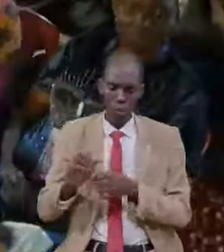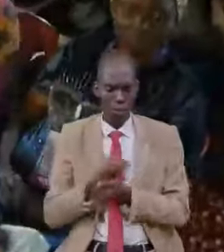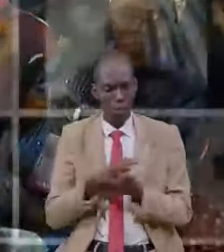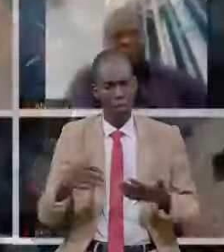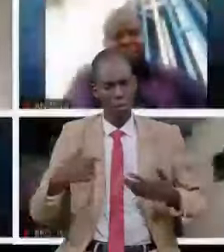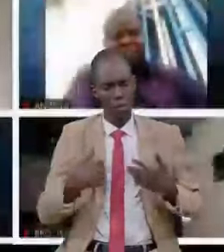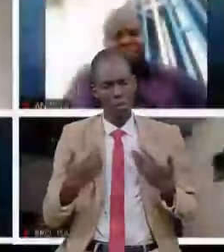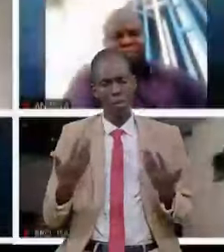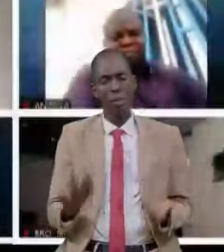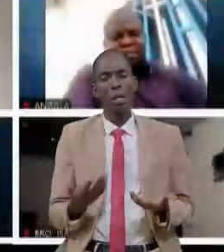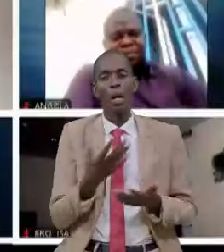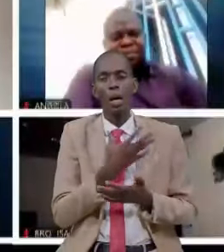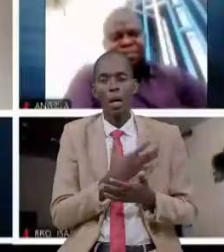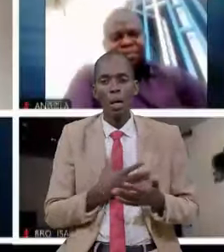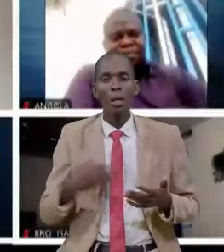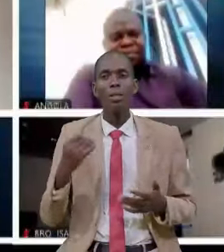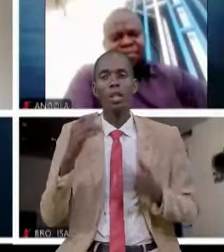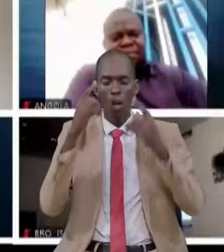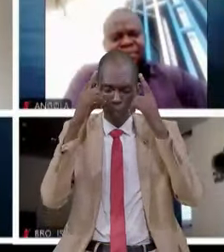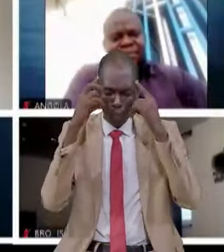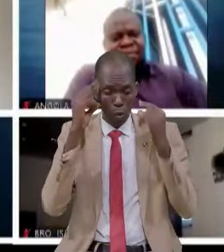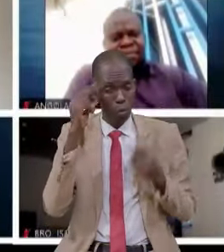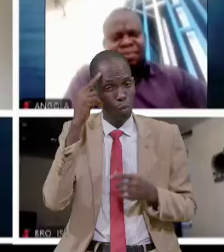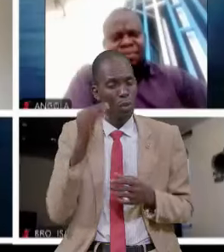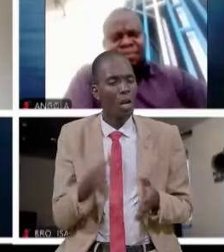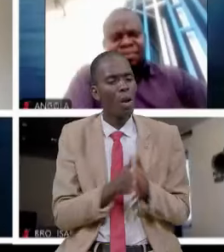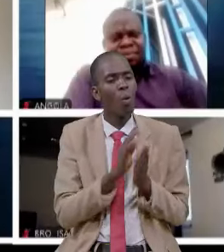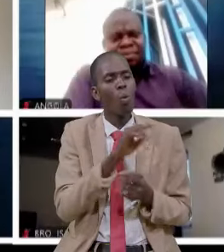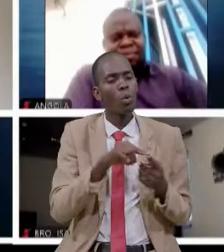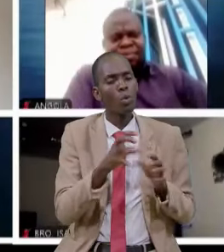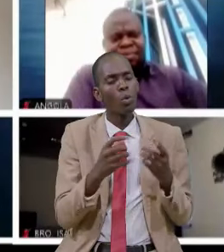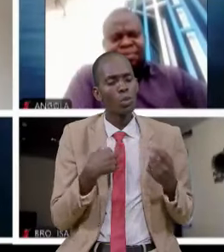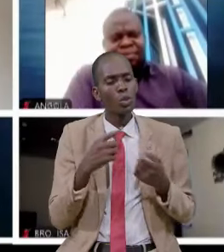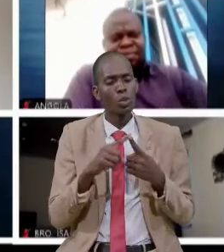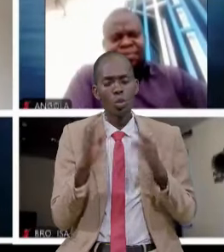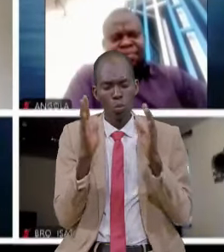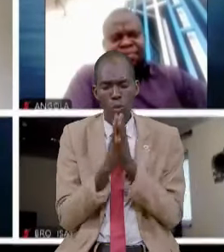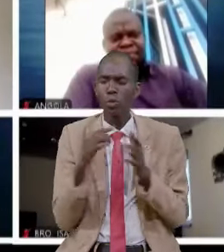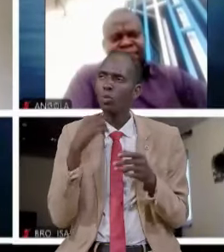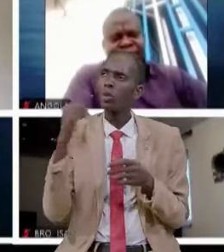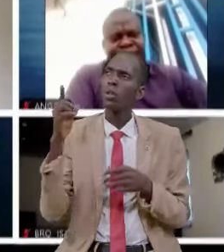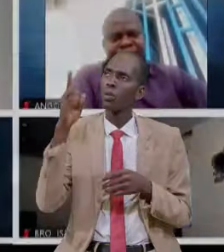pray that all these frogs will leave you? And Pharaoh said, tomorrow.